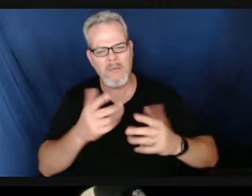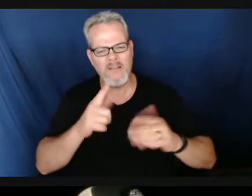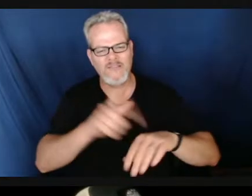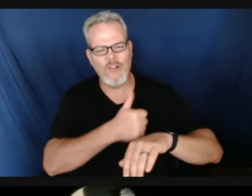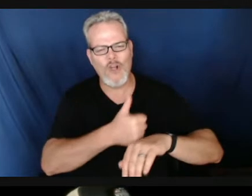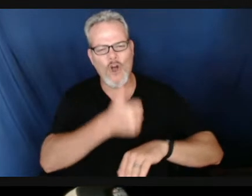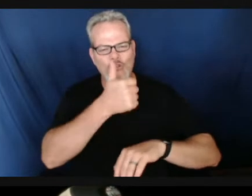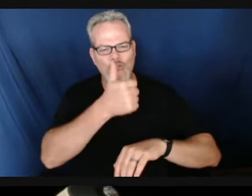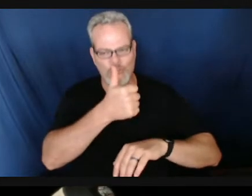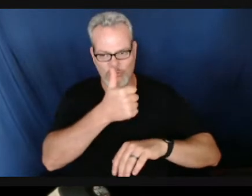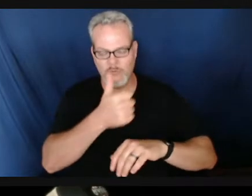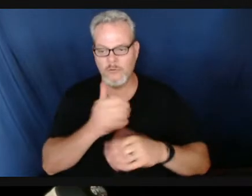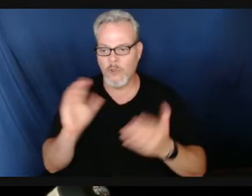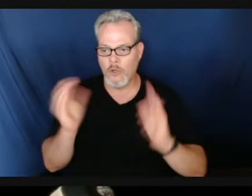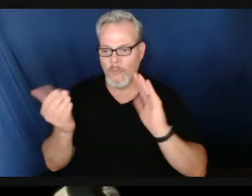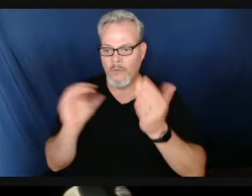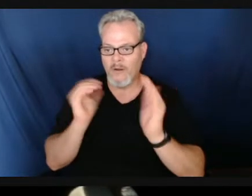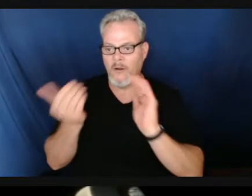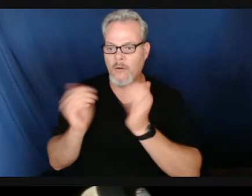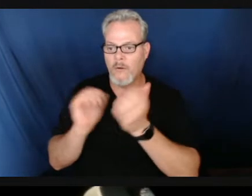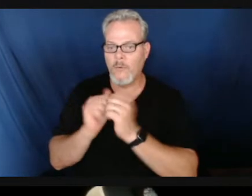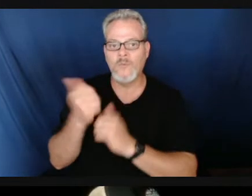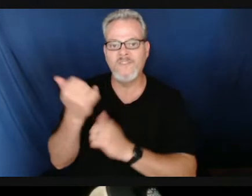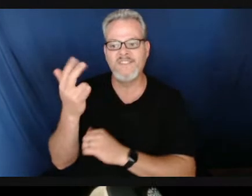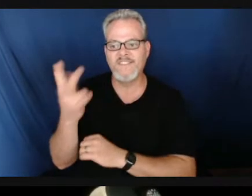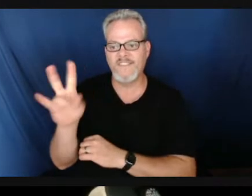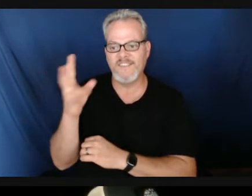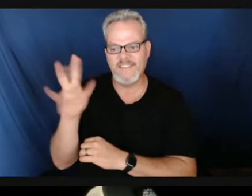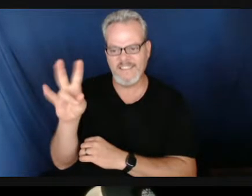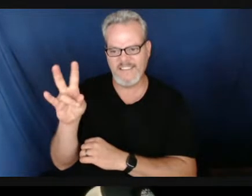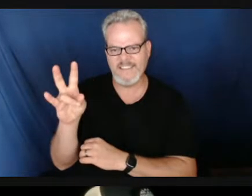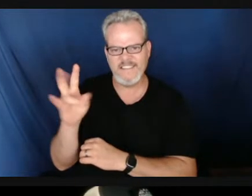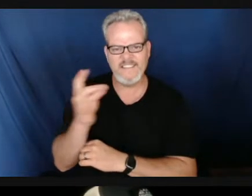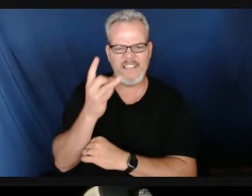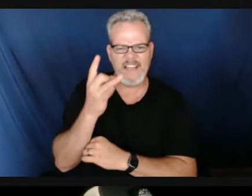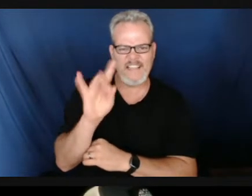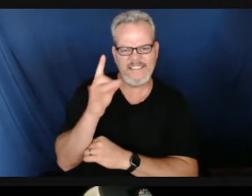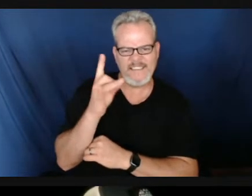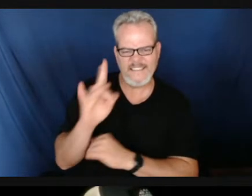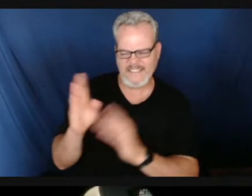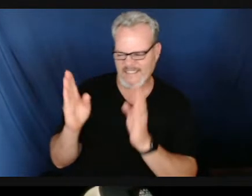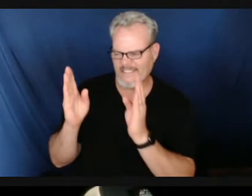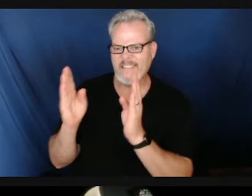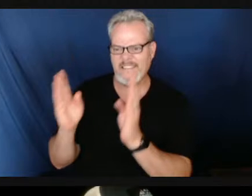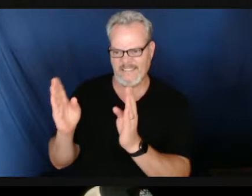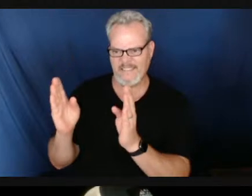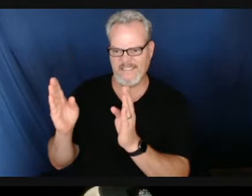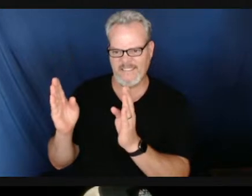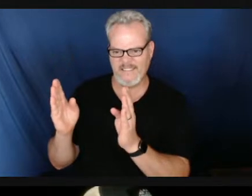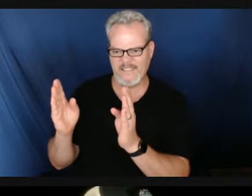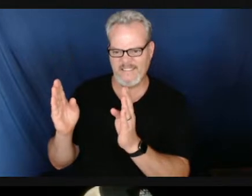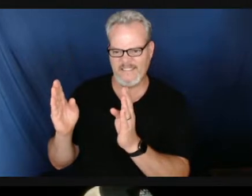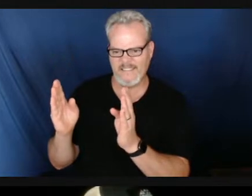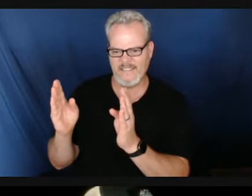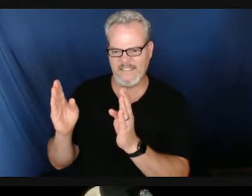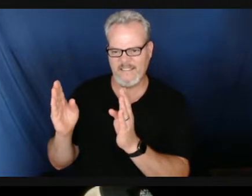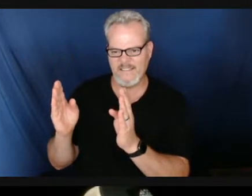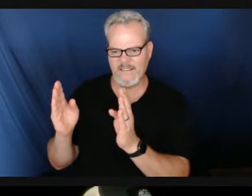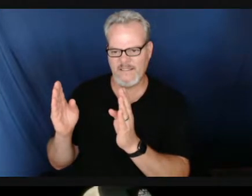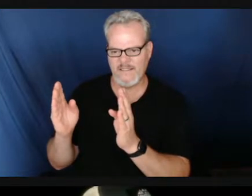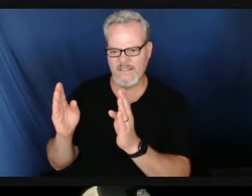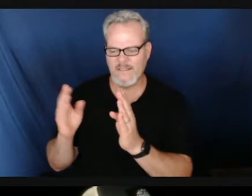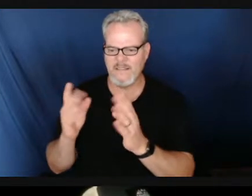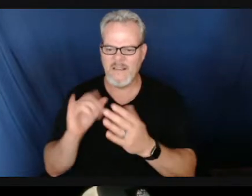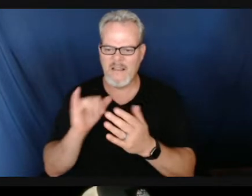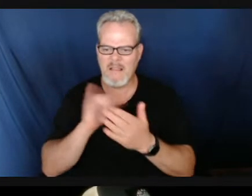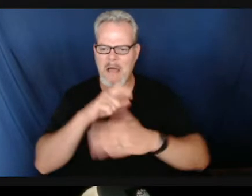was in play before this variation seen in episodes 17 and 18, then the time is close